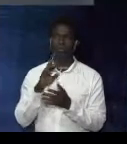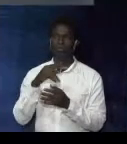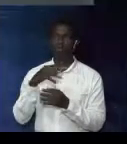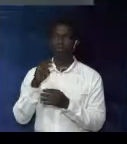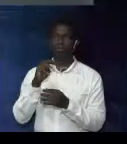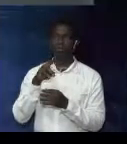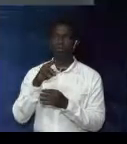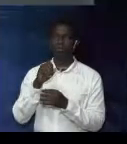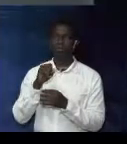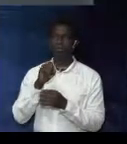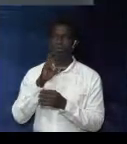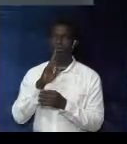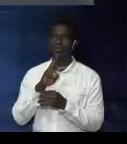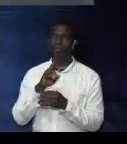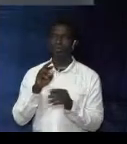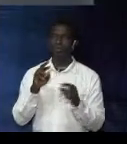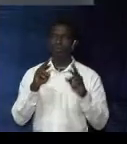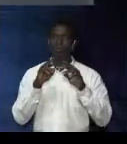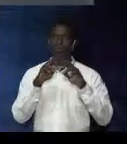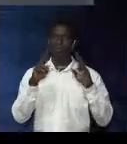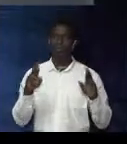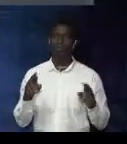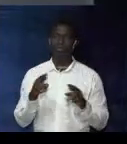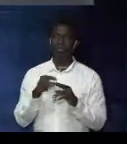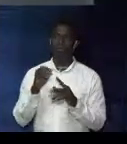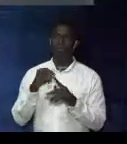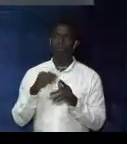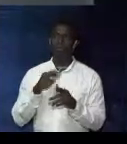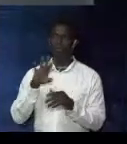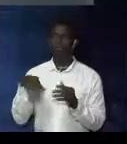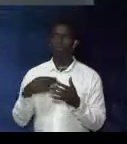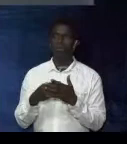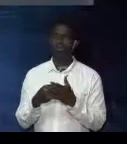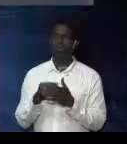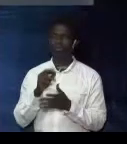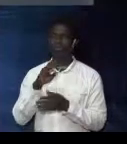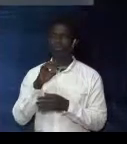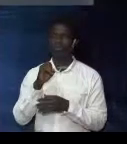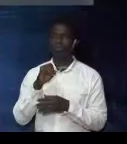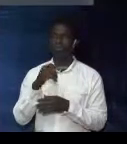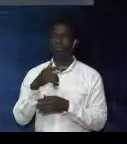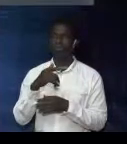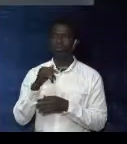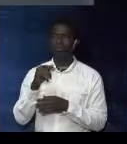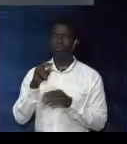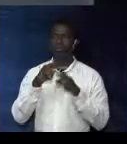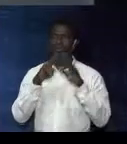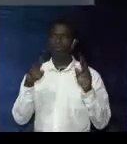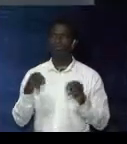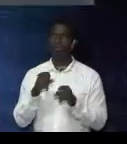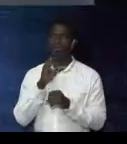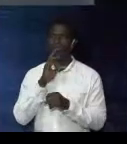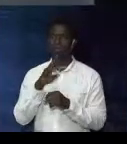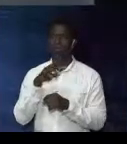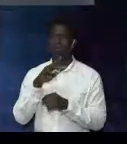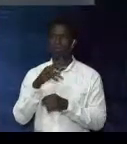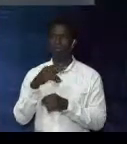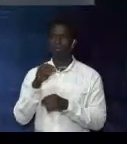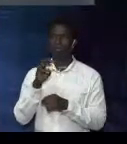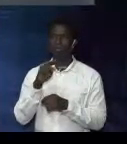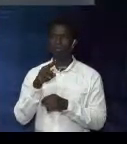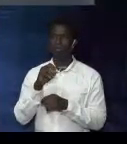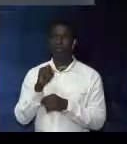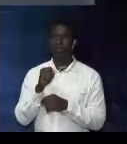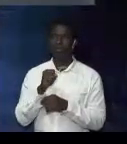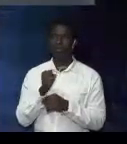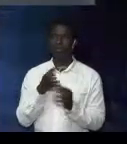This one says all rhombuses are rectangles, or all rectangles are rhombuses, or none of this is correct.